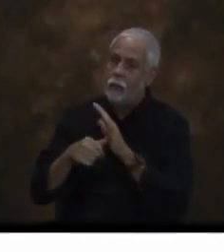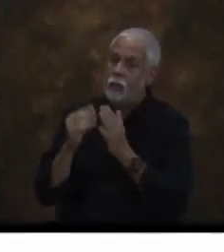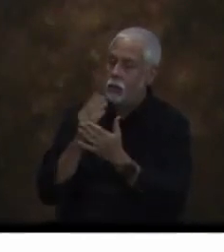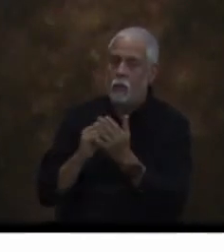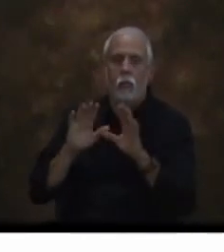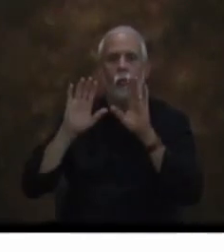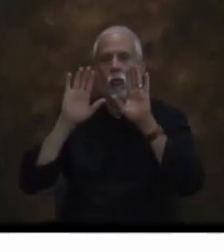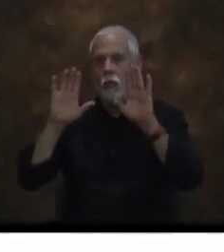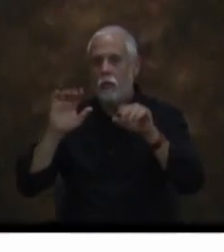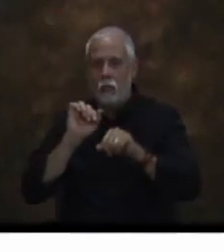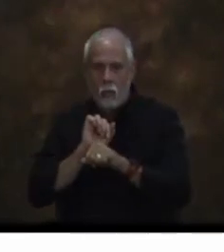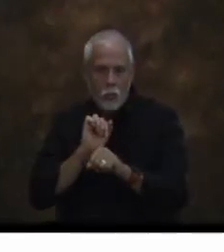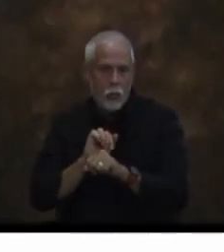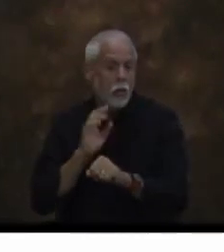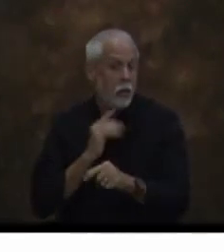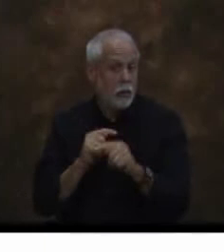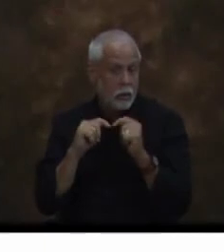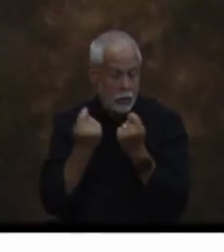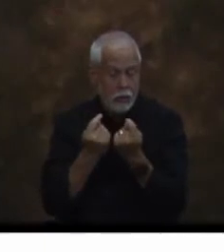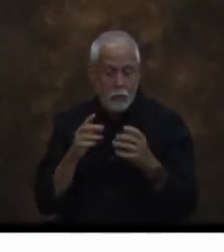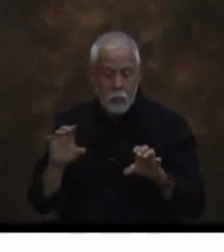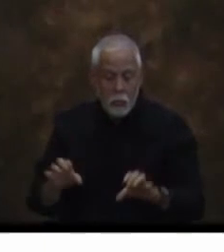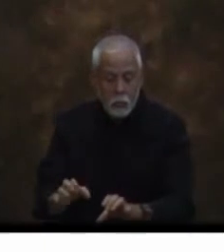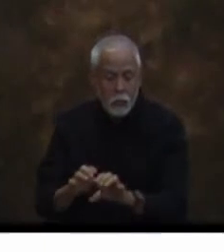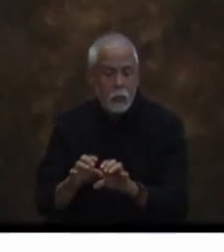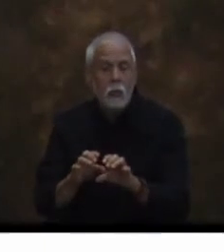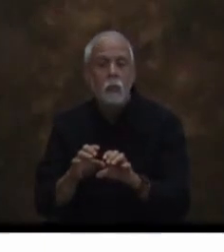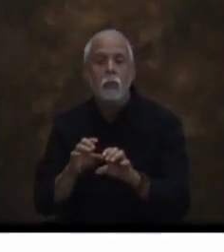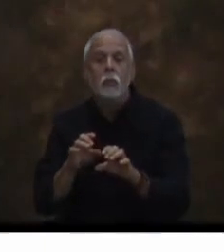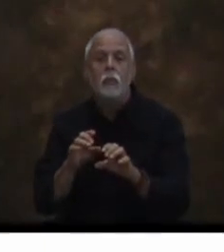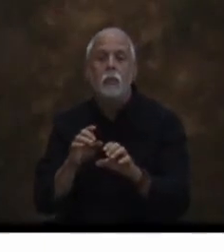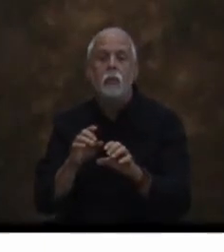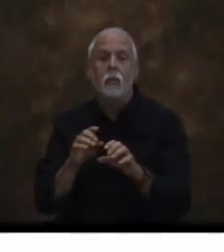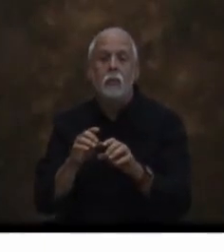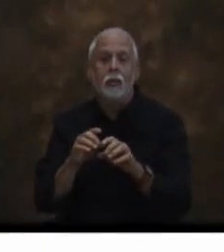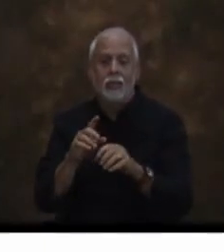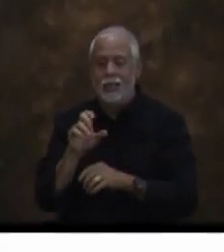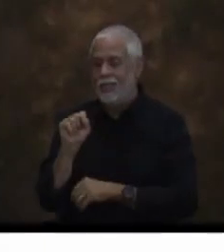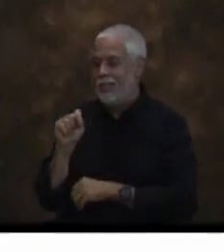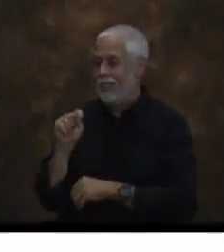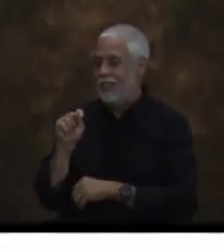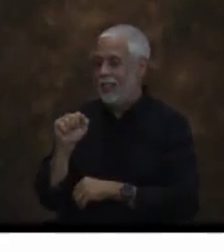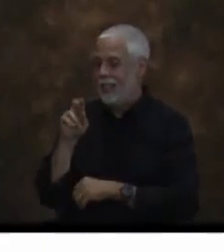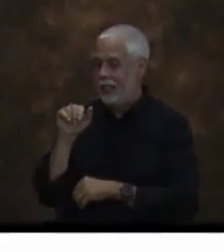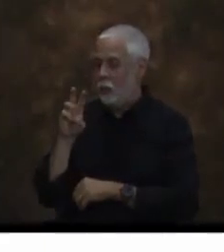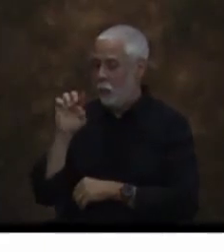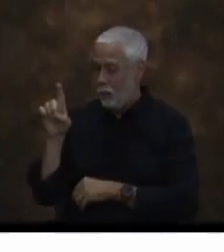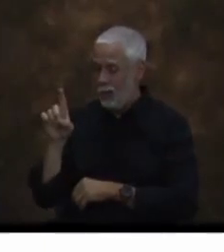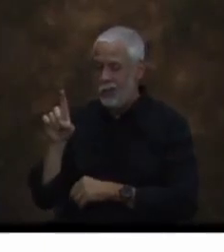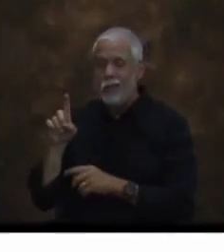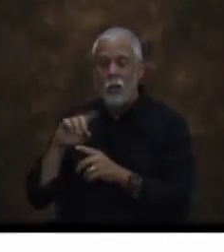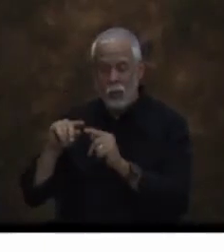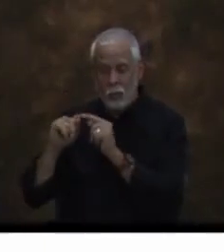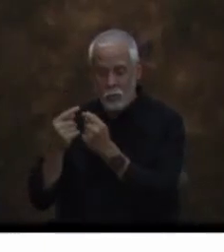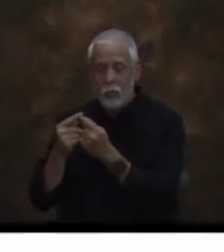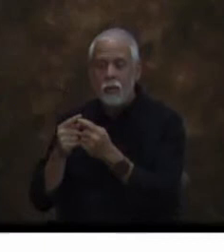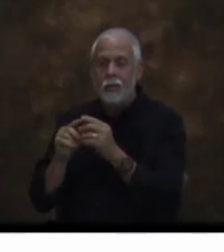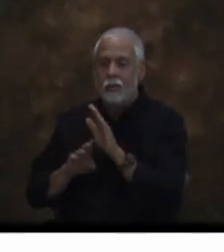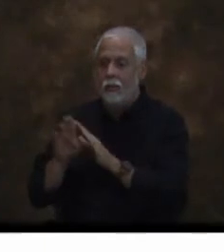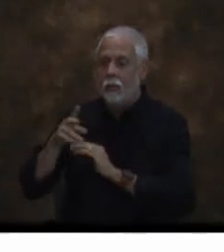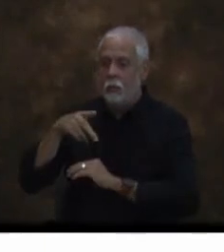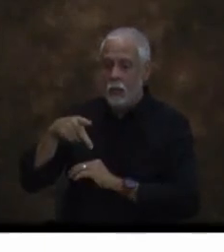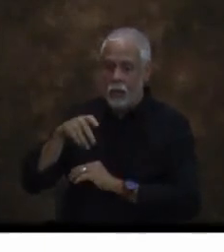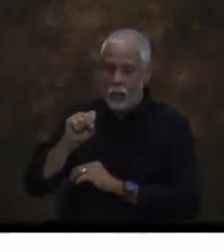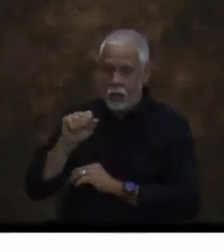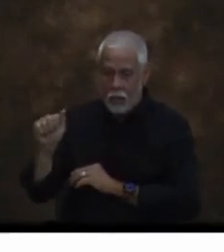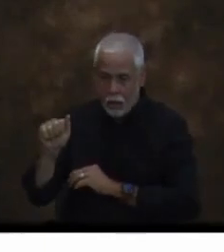the great work that our team has been doing, particularly our comms director, Stacey Wood, around developing a